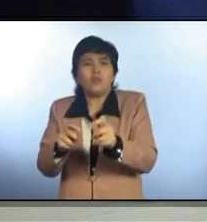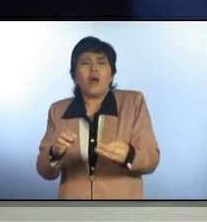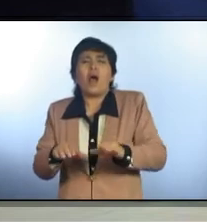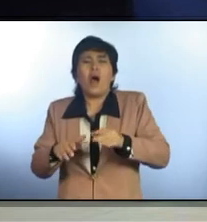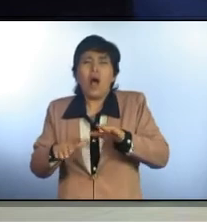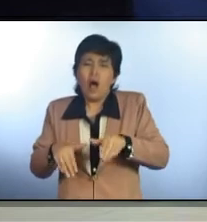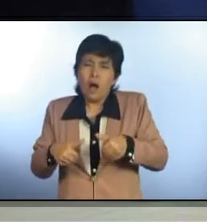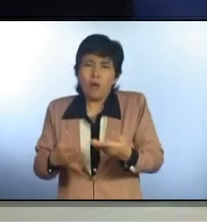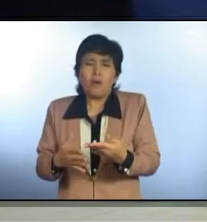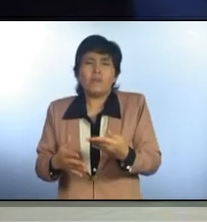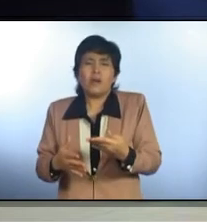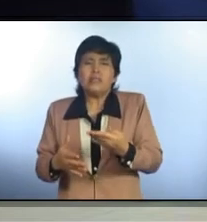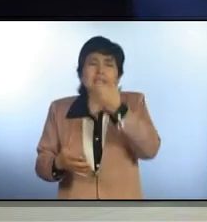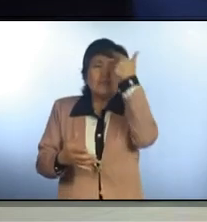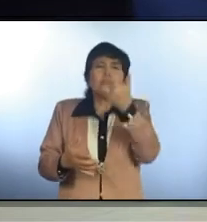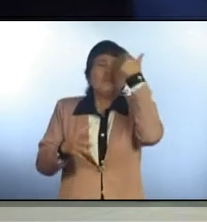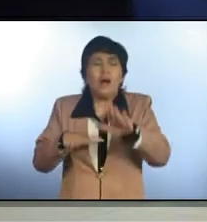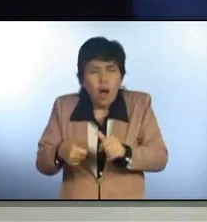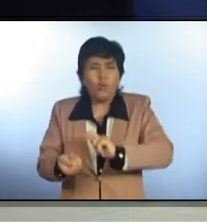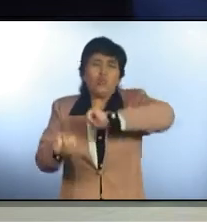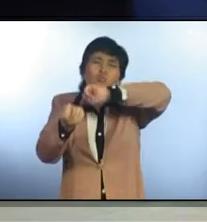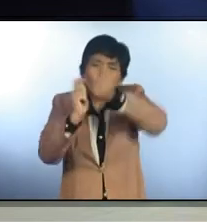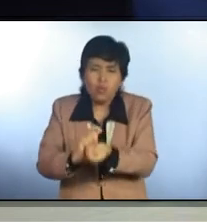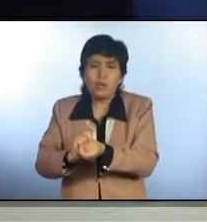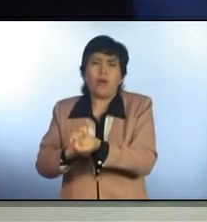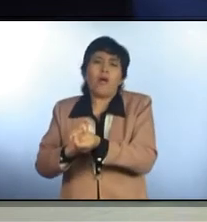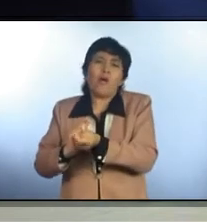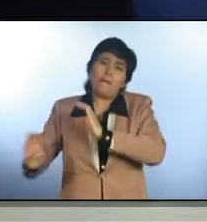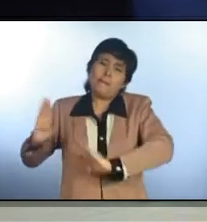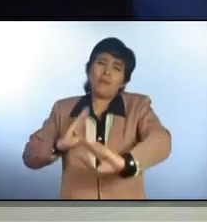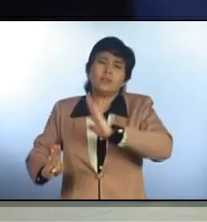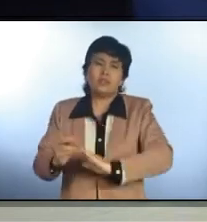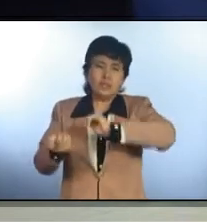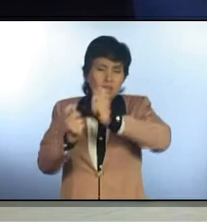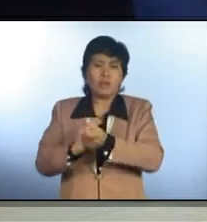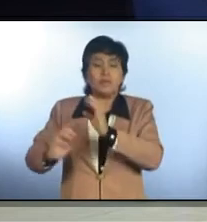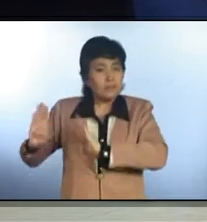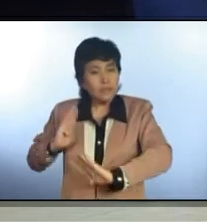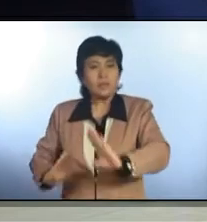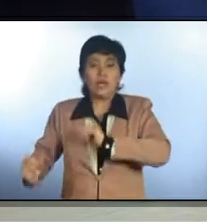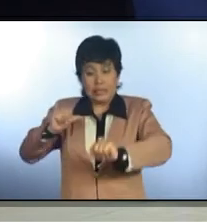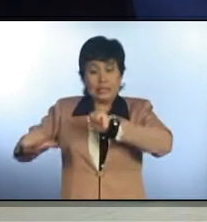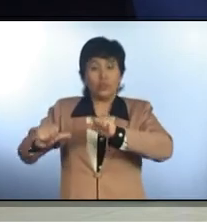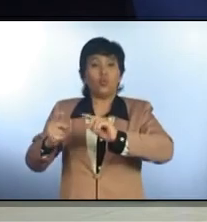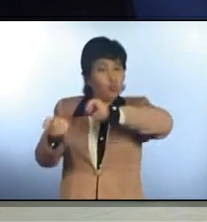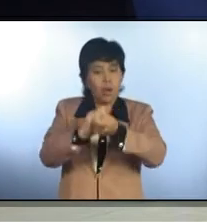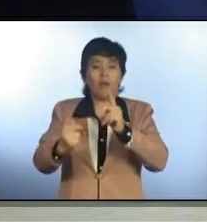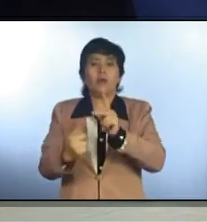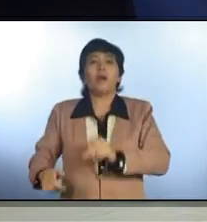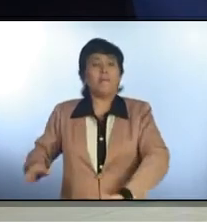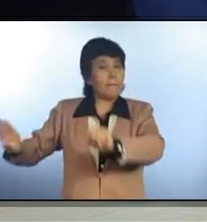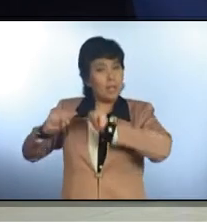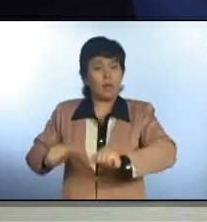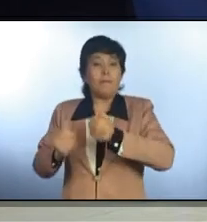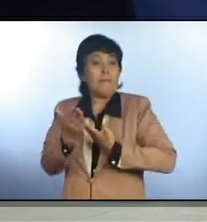kind of factor that would change people's attitude and turn into a behavior that they act and they would buy